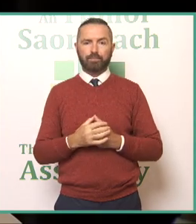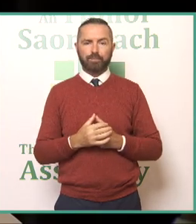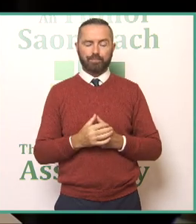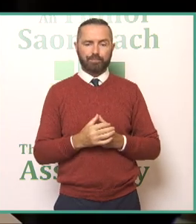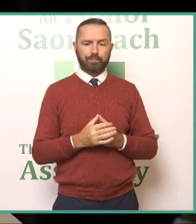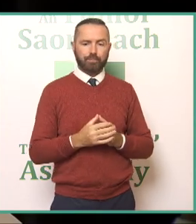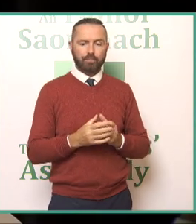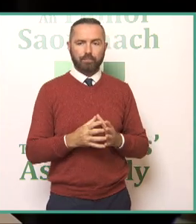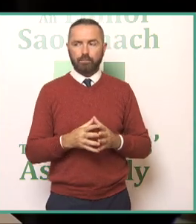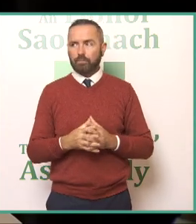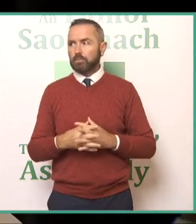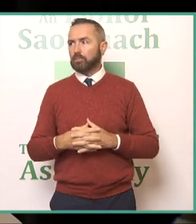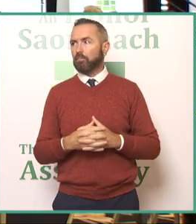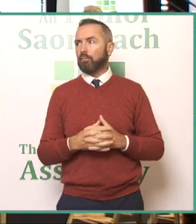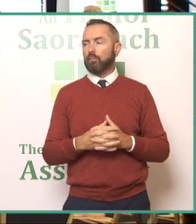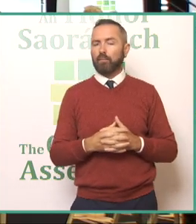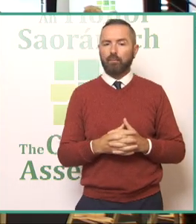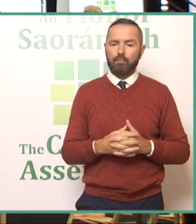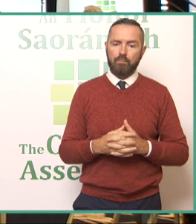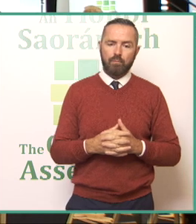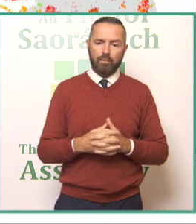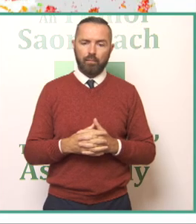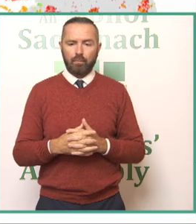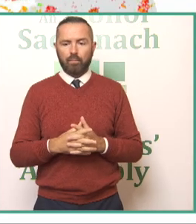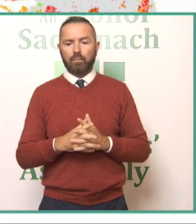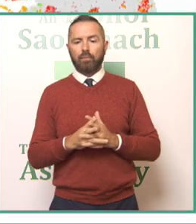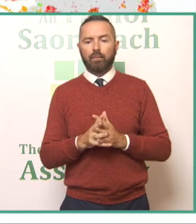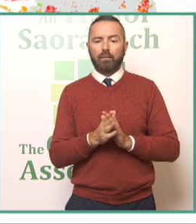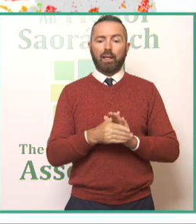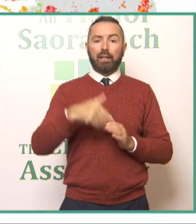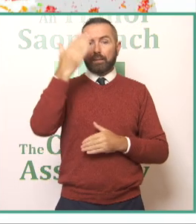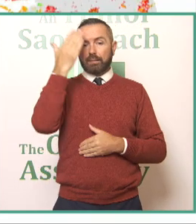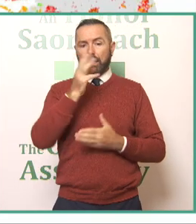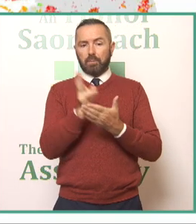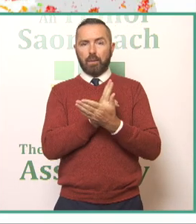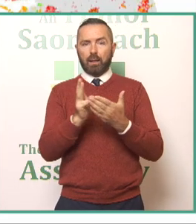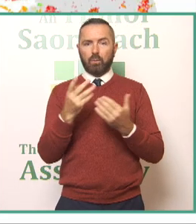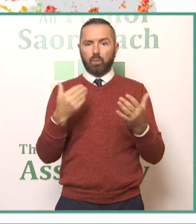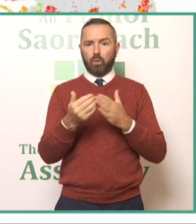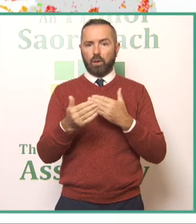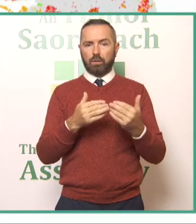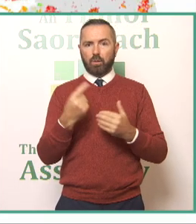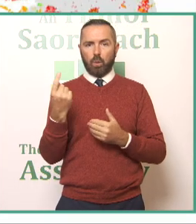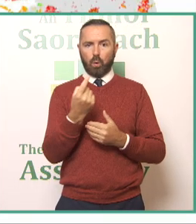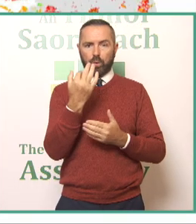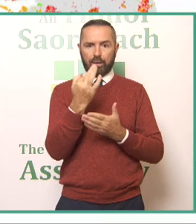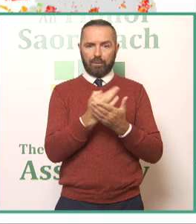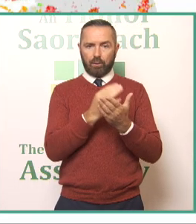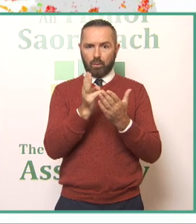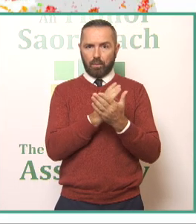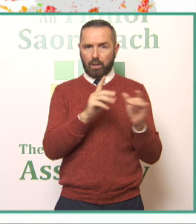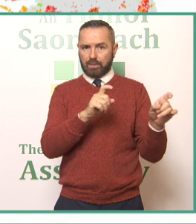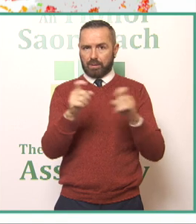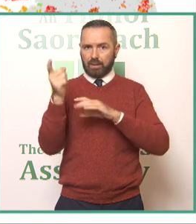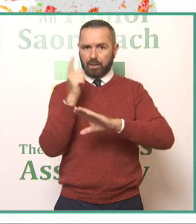The sad story is that only small fragments of our peatlands remain intact. And most of our